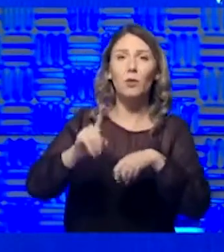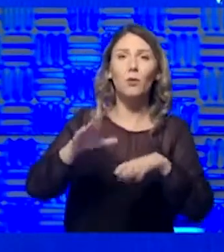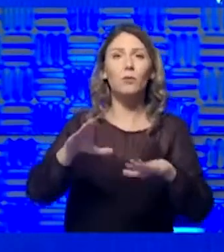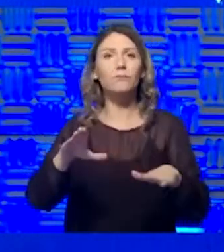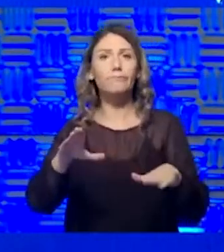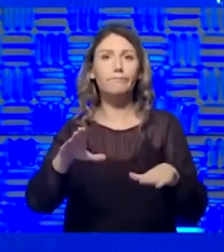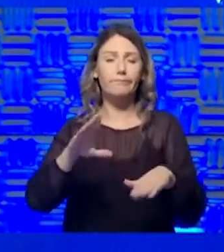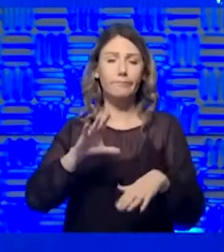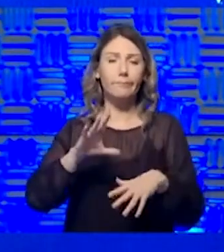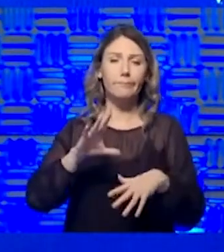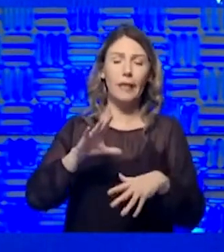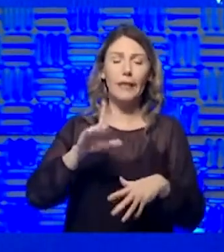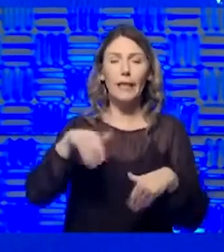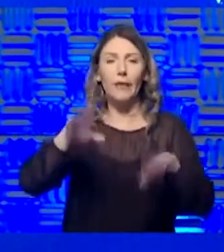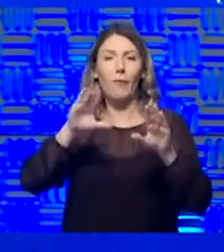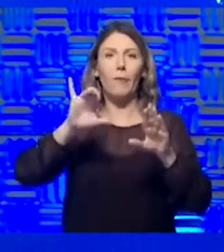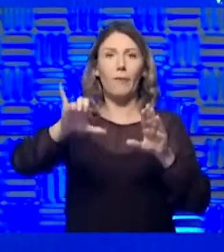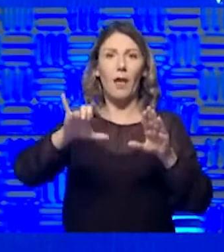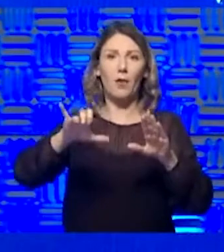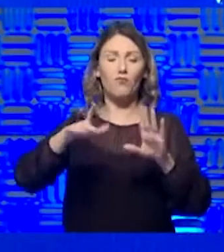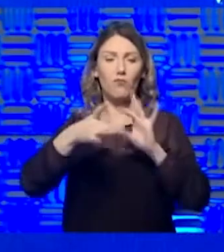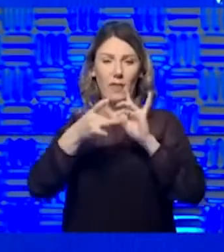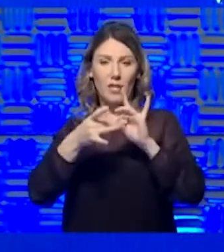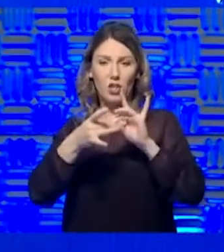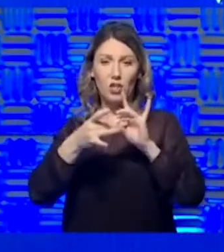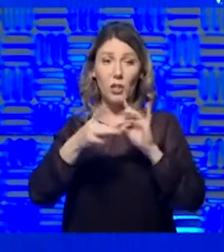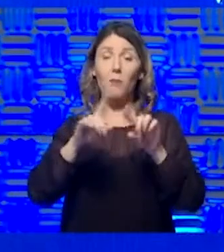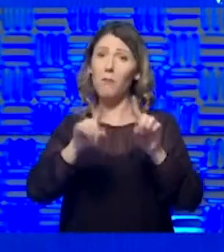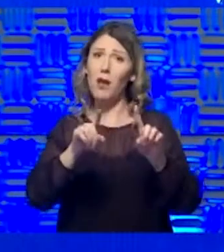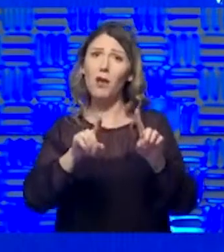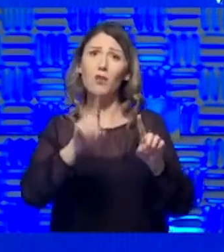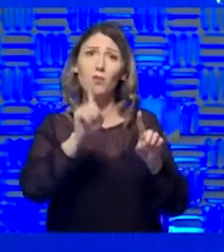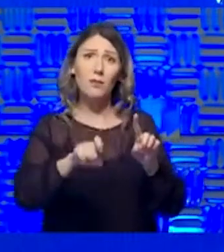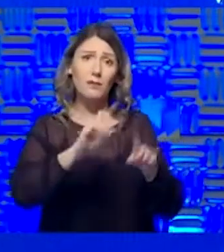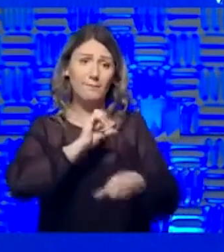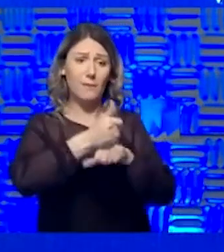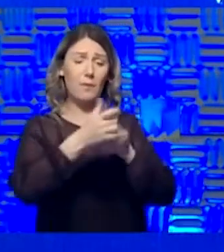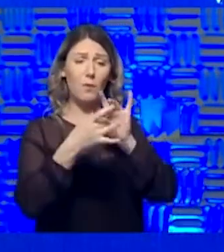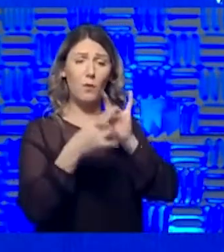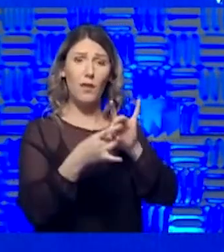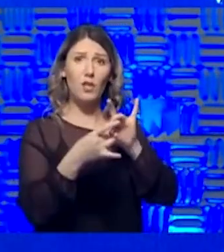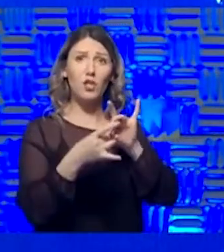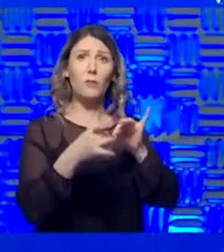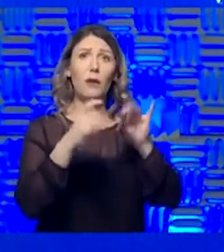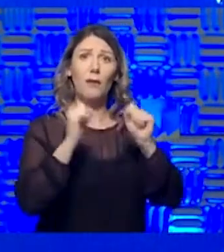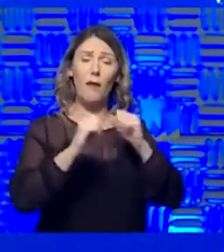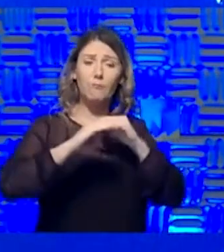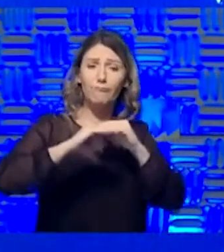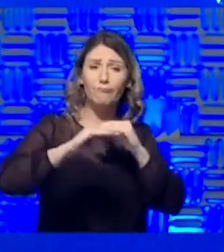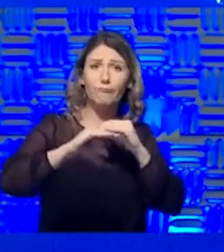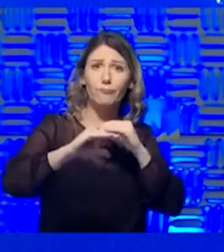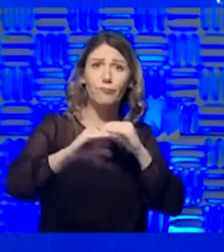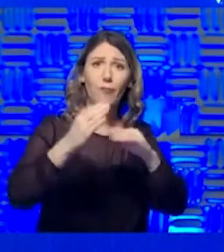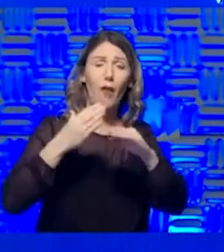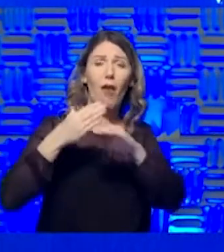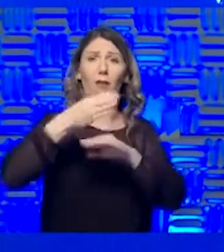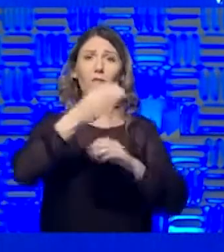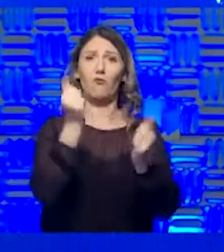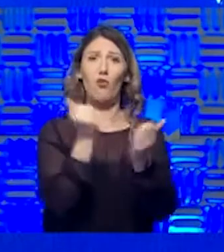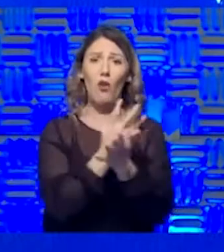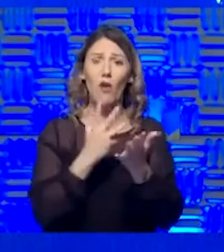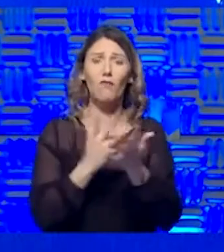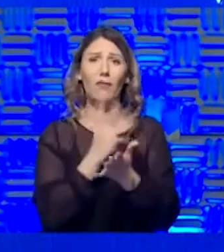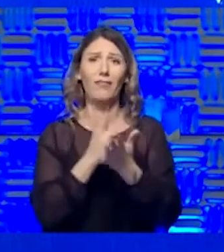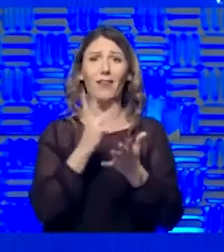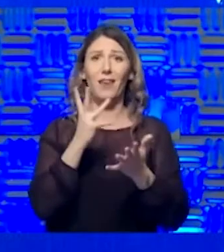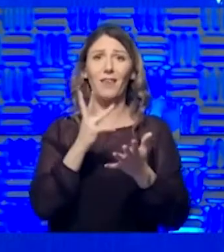people, then those relationships can help sustain you across the enterprise and across the